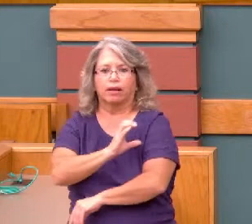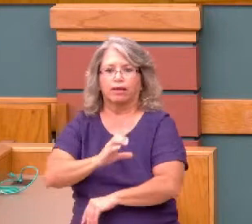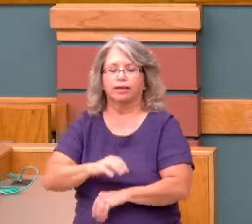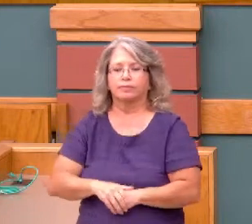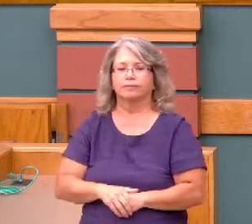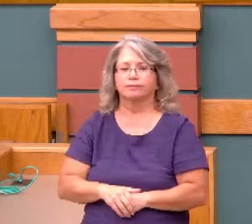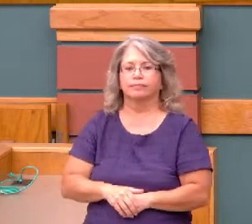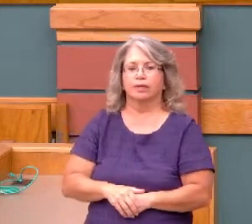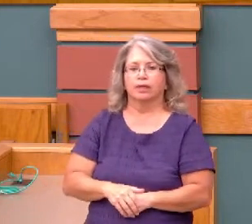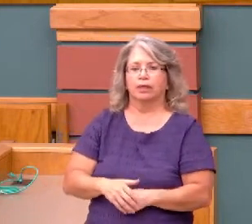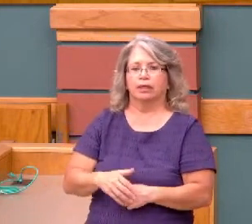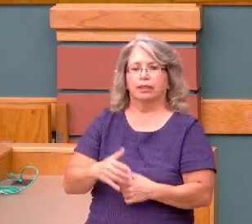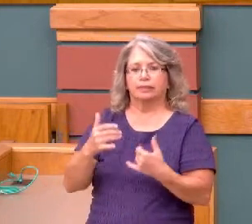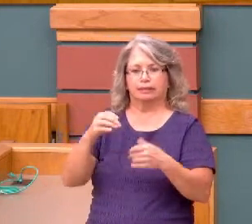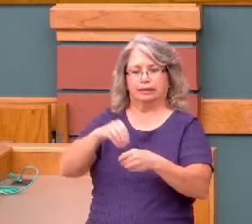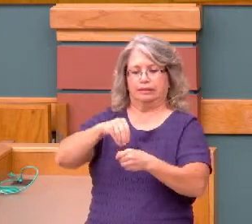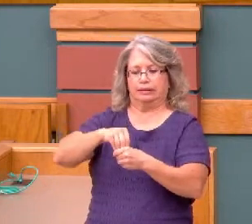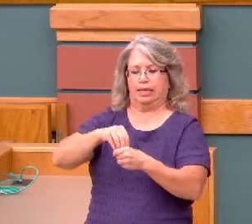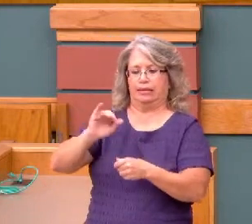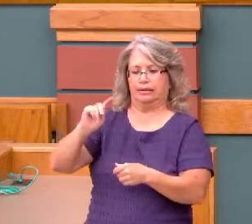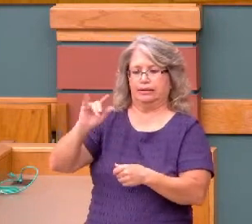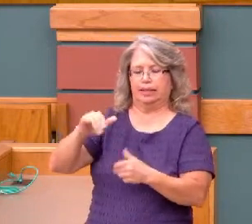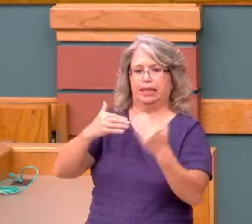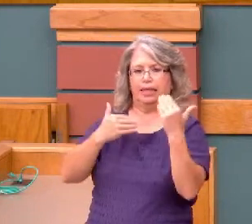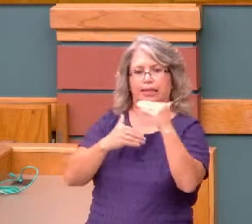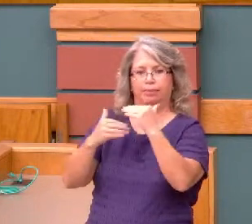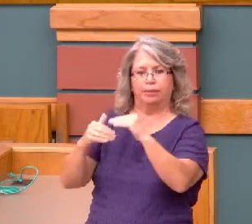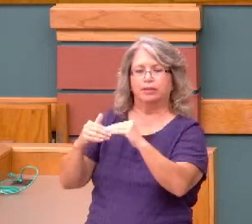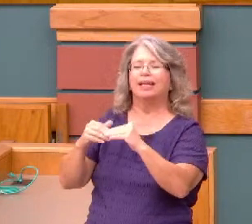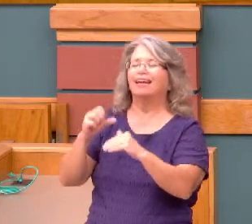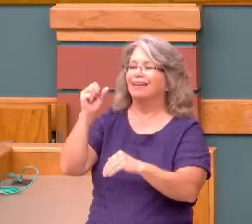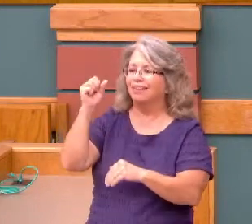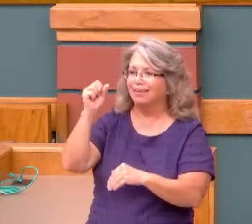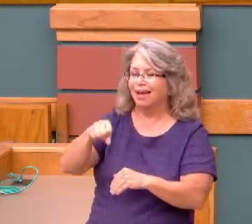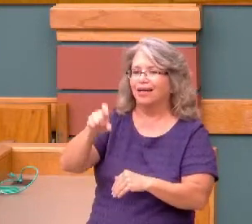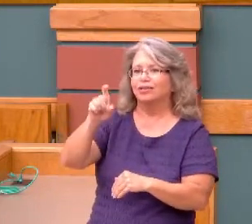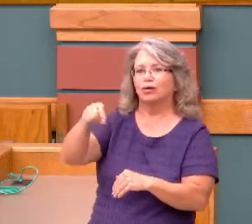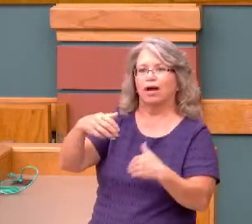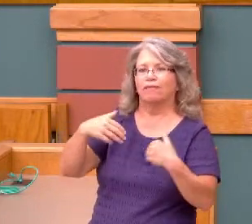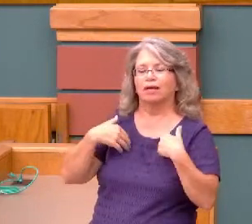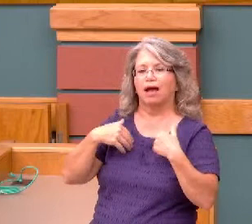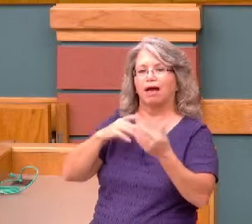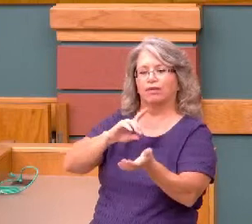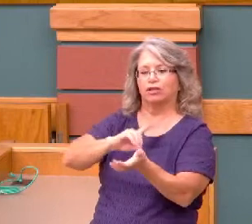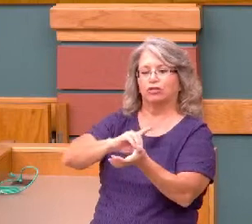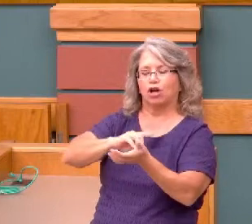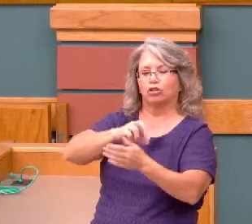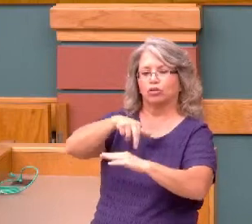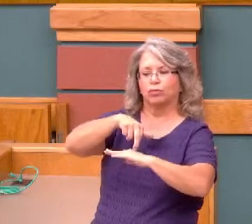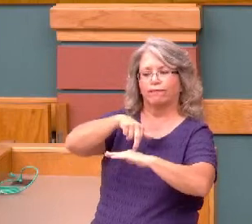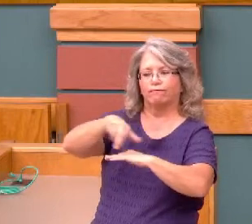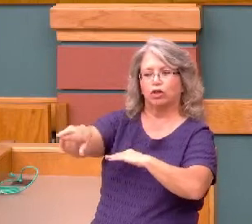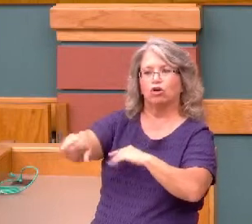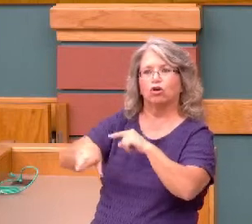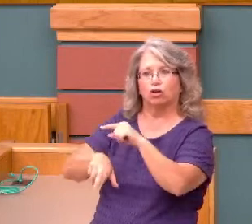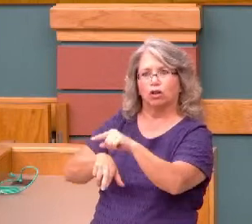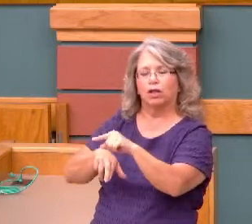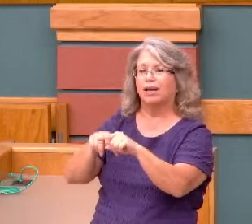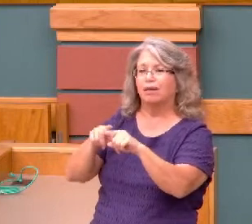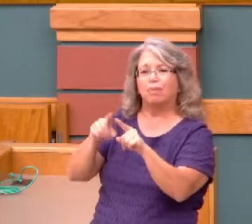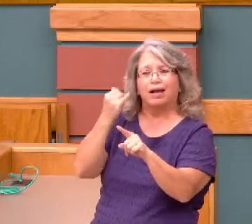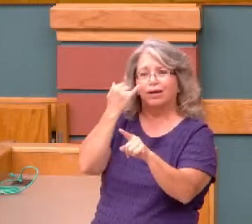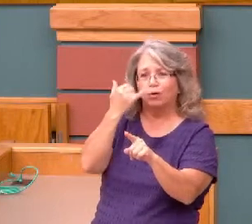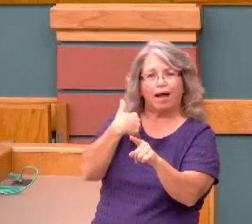city limits. And again, you do need a doctor's referral order, but if that is the problem, we have a way for you to visit